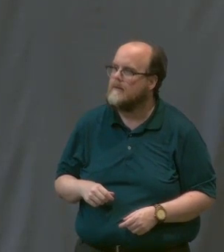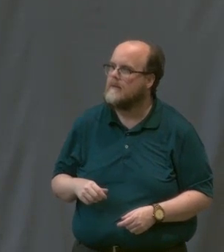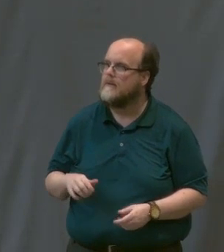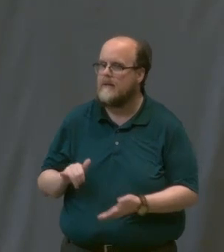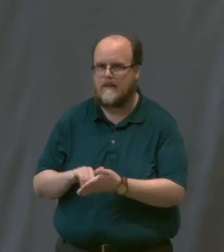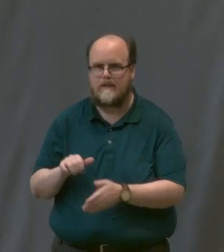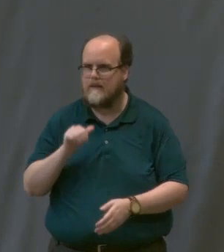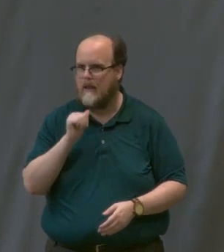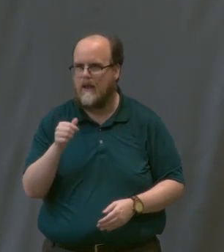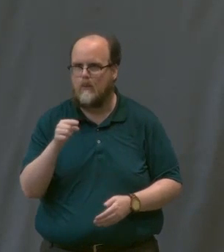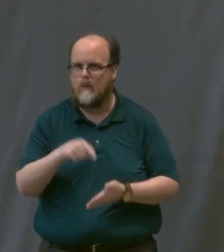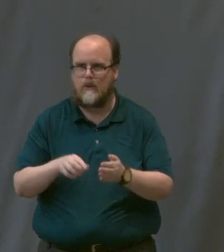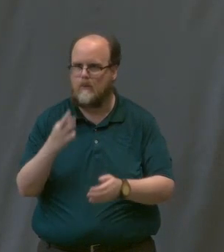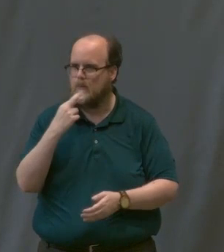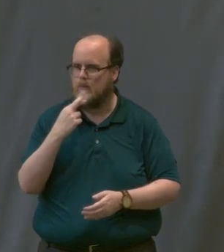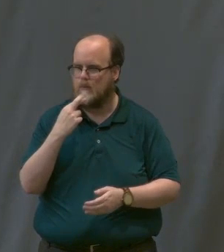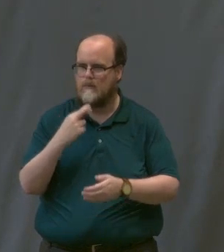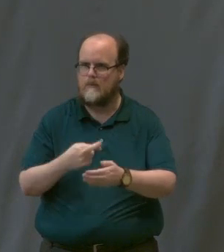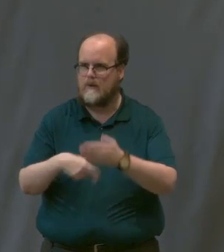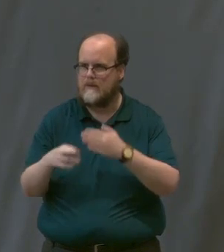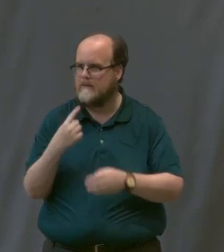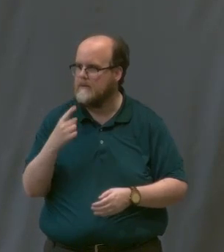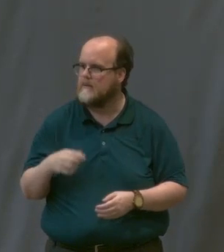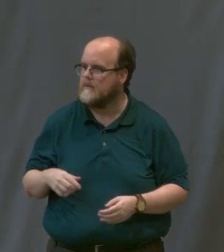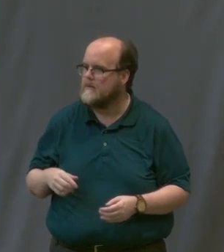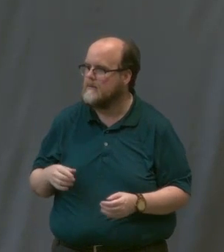That's not what Revelation says.